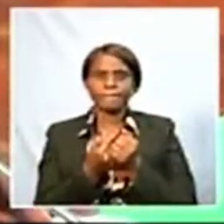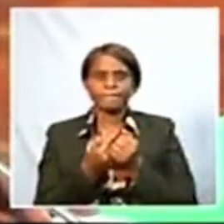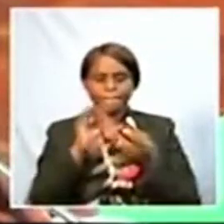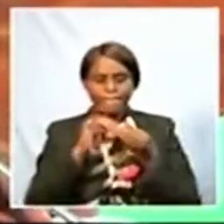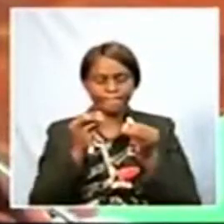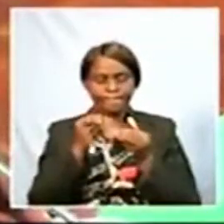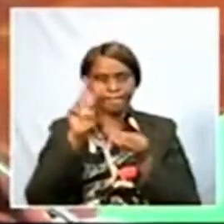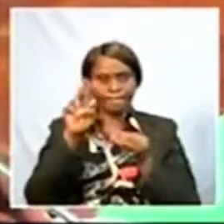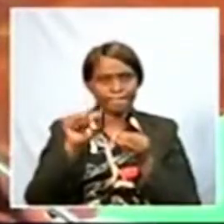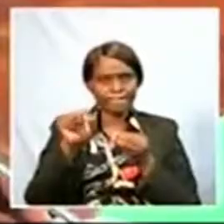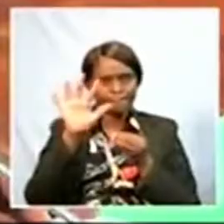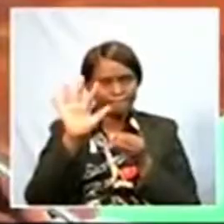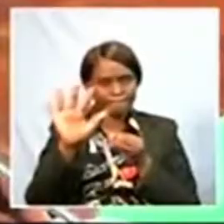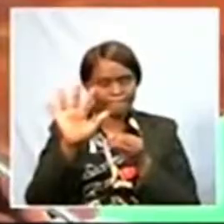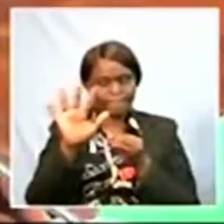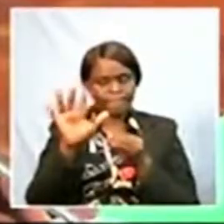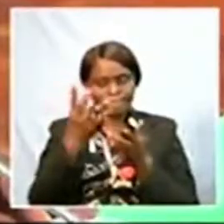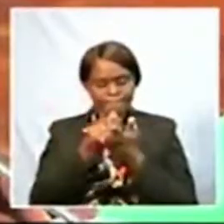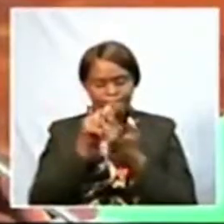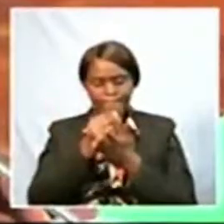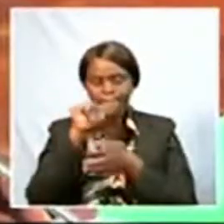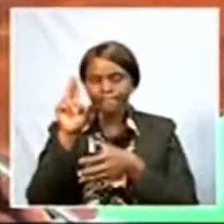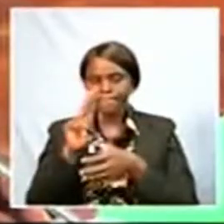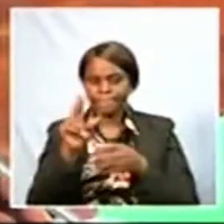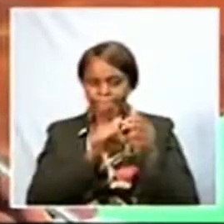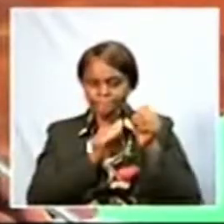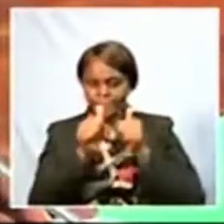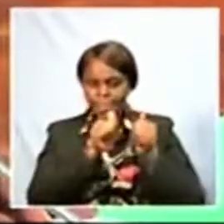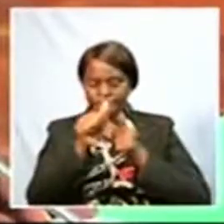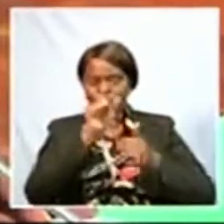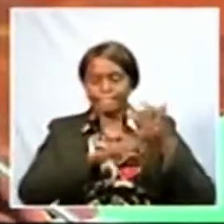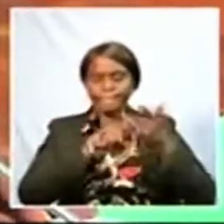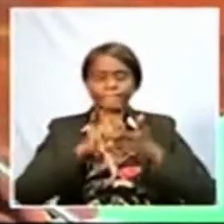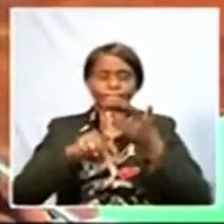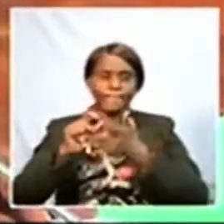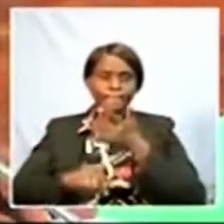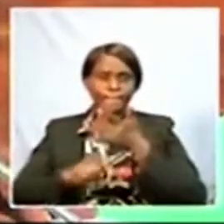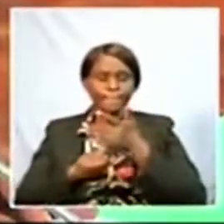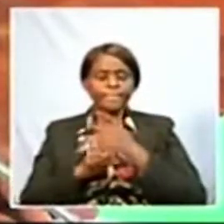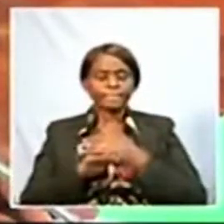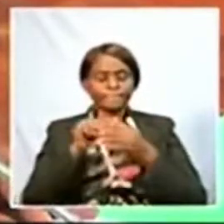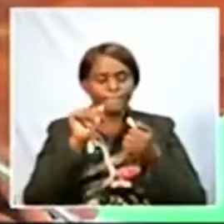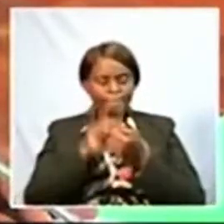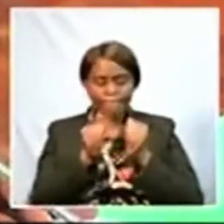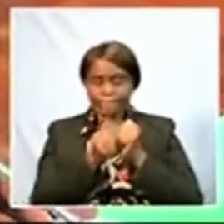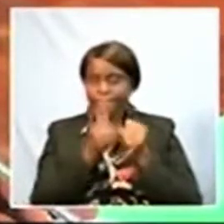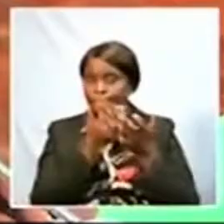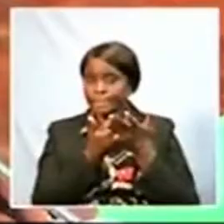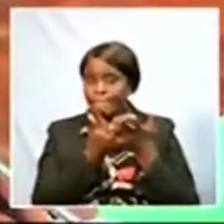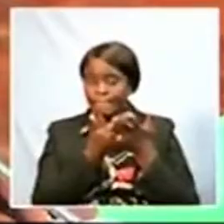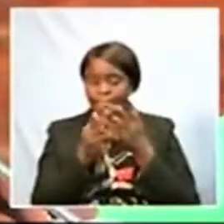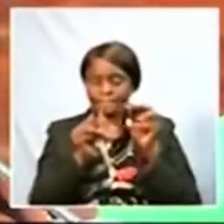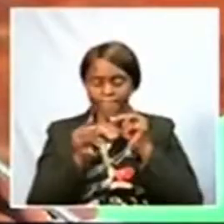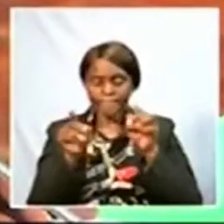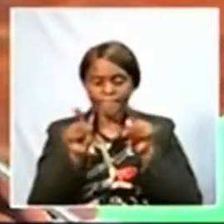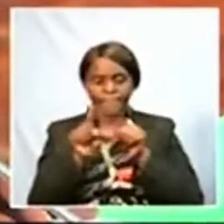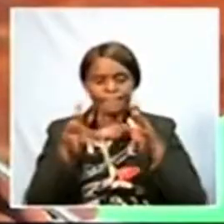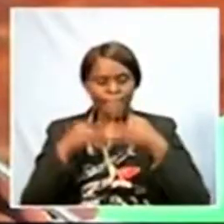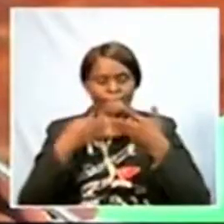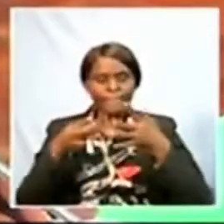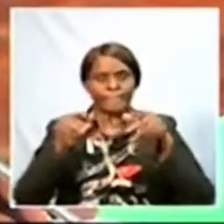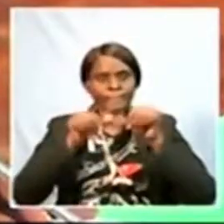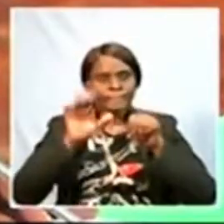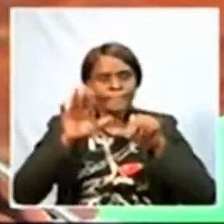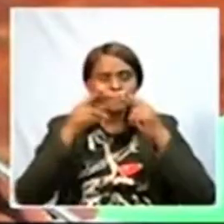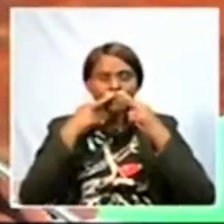Appendix 2.5, unspent funds, administrative costs. Cause of query. Management acknowledges the